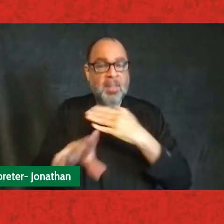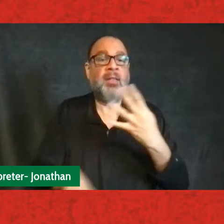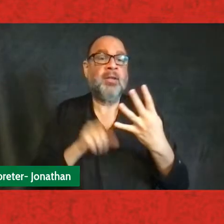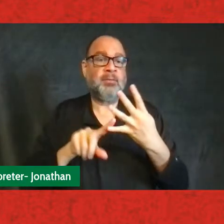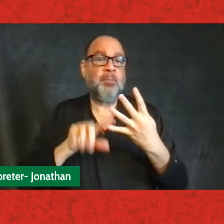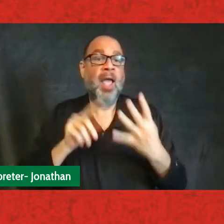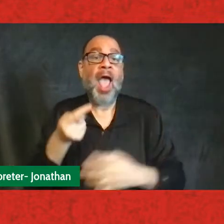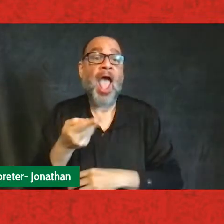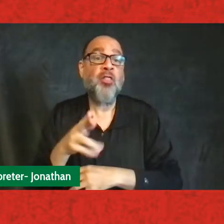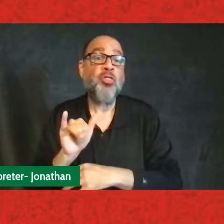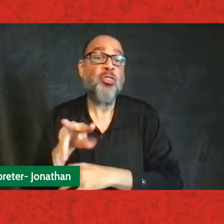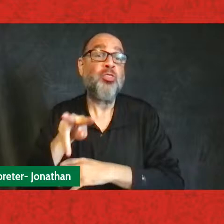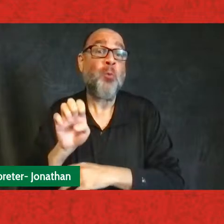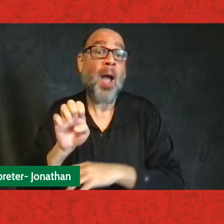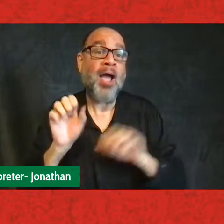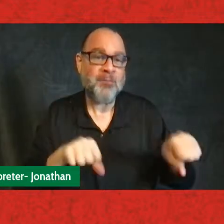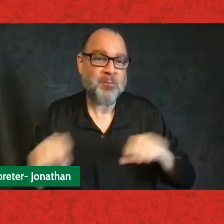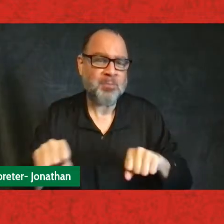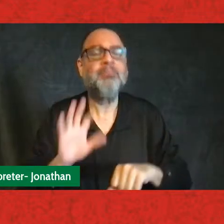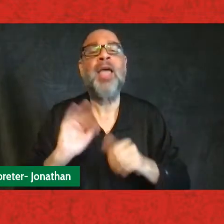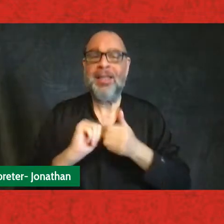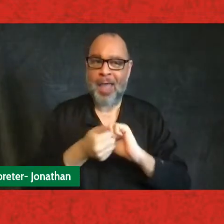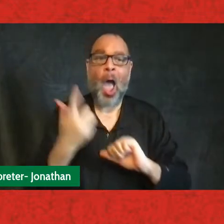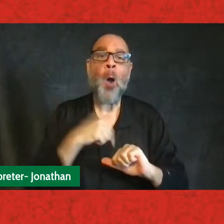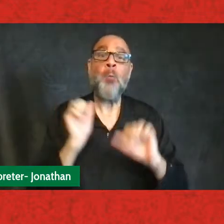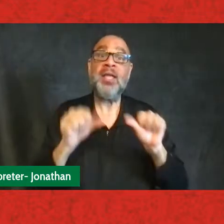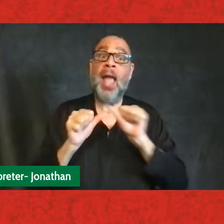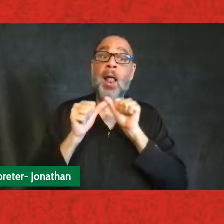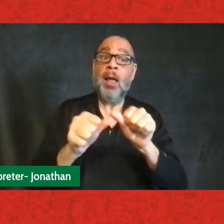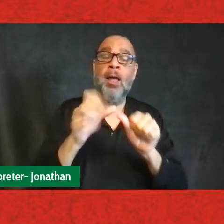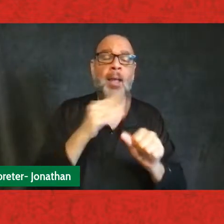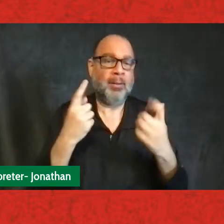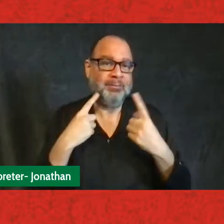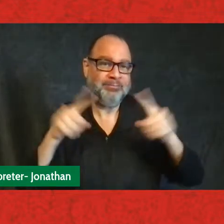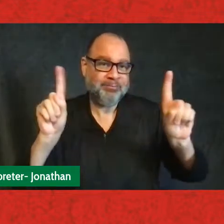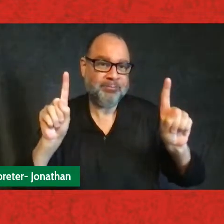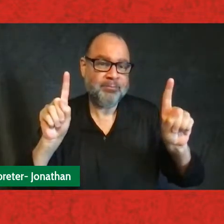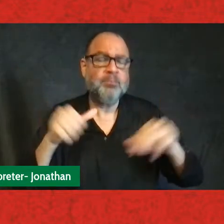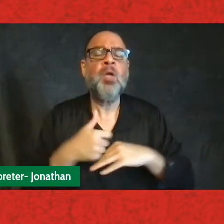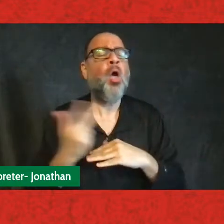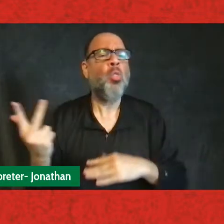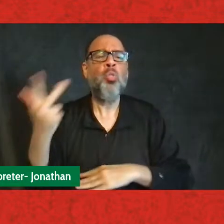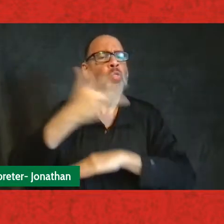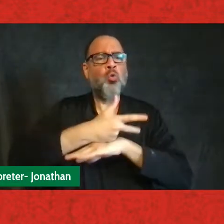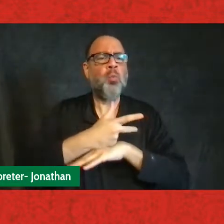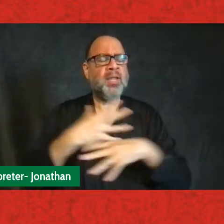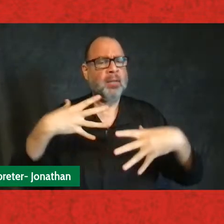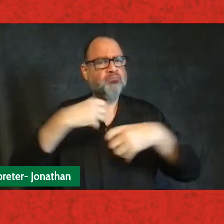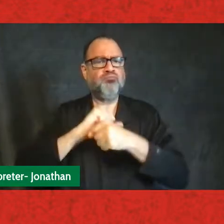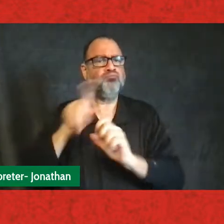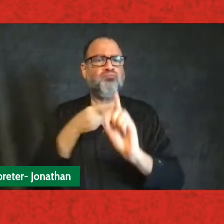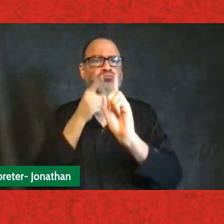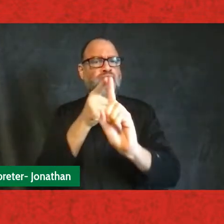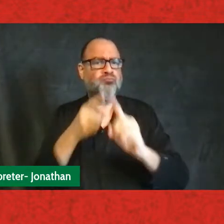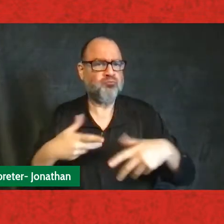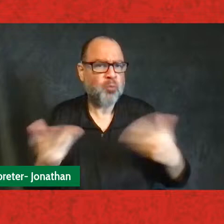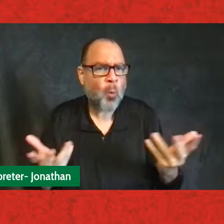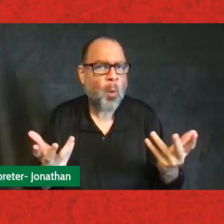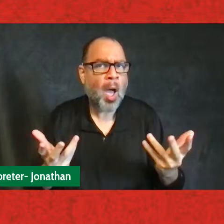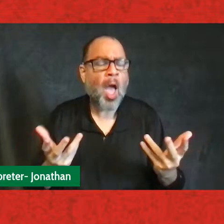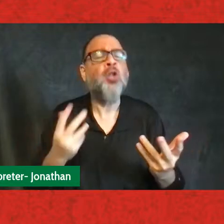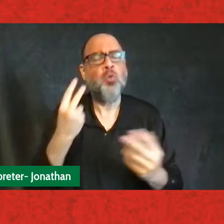and exceed. These 3 days are intended to connect us to our varied and robust